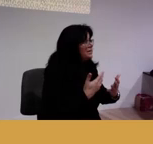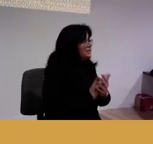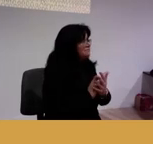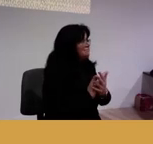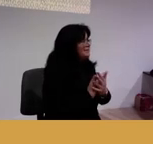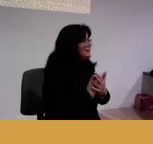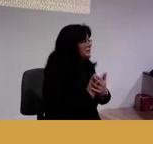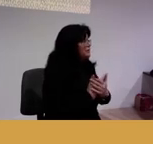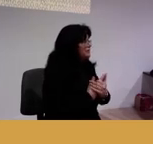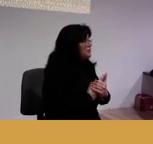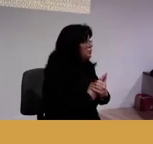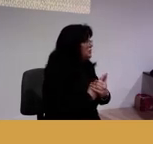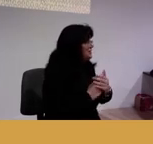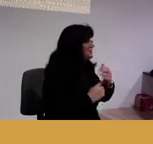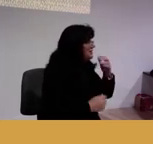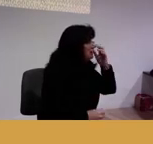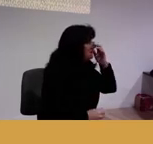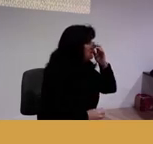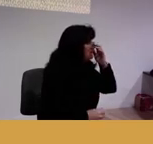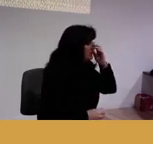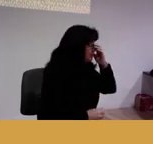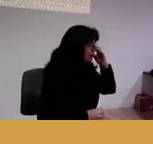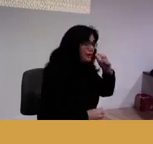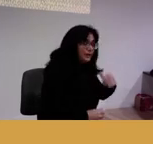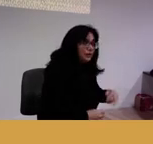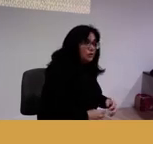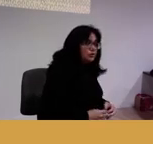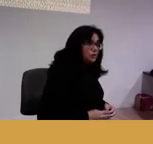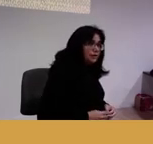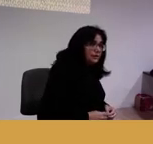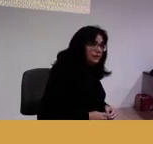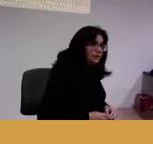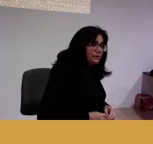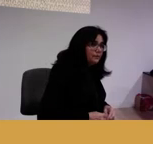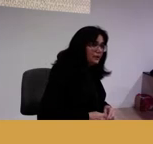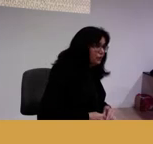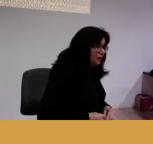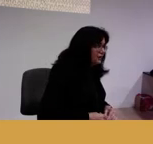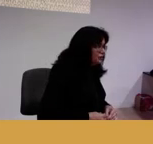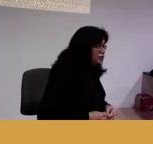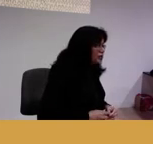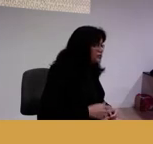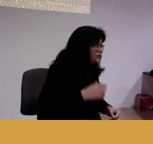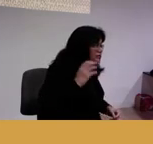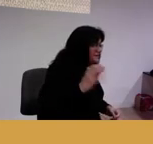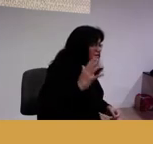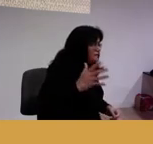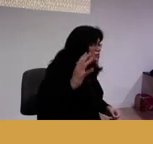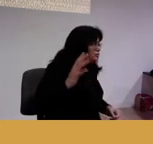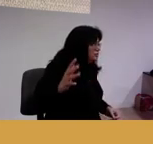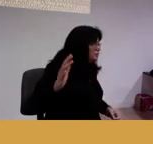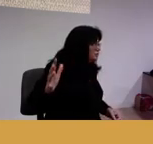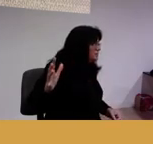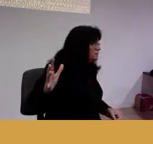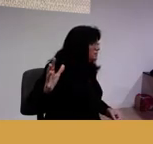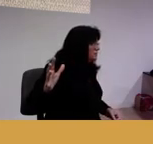If we can get our disciplines to work together, then we're going to be a lot stronger. But if we're going to try to, as